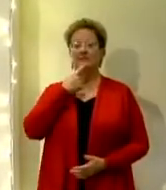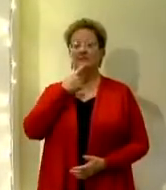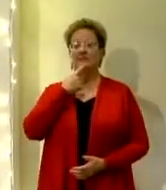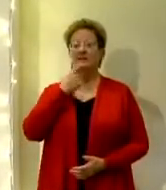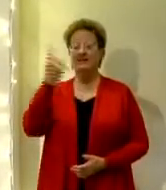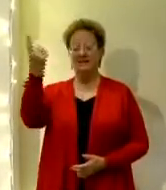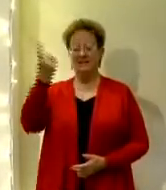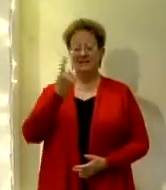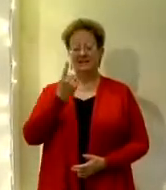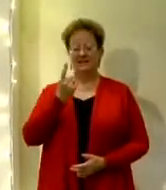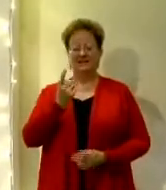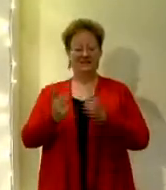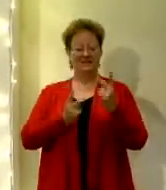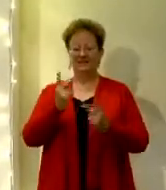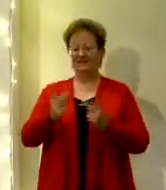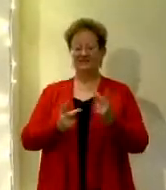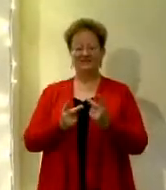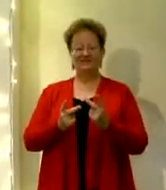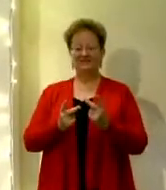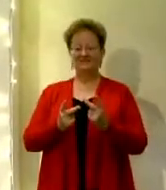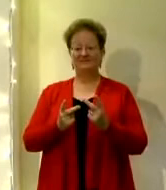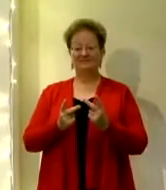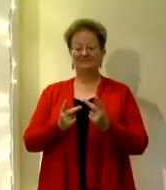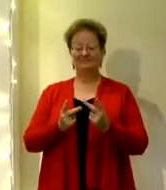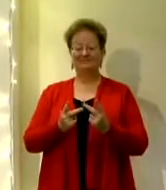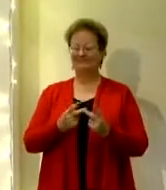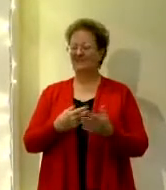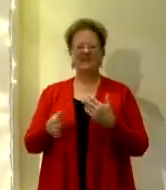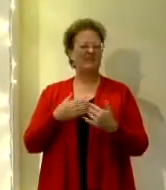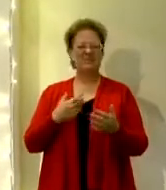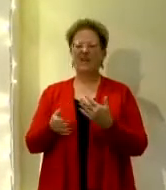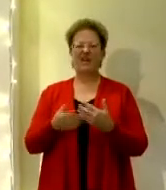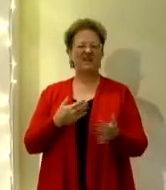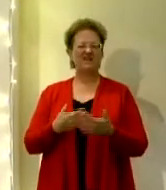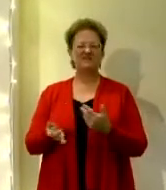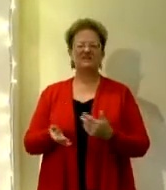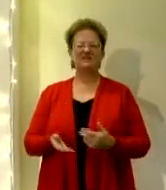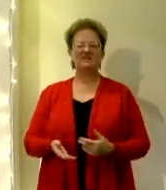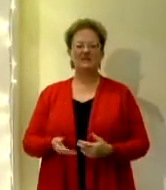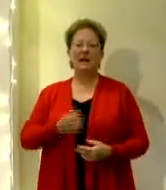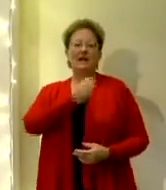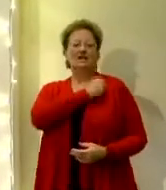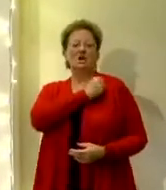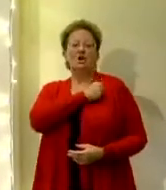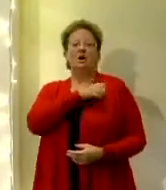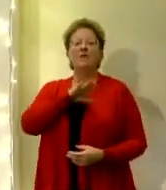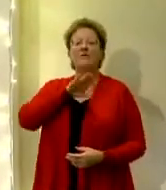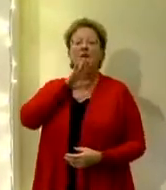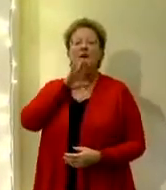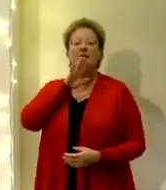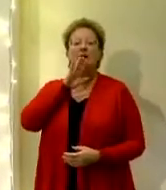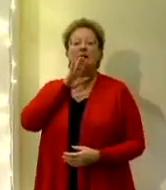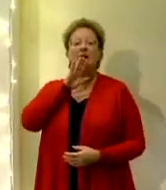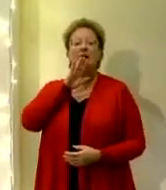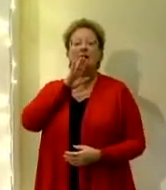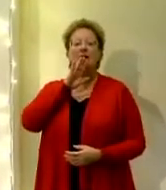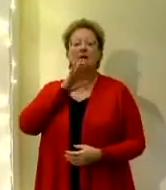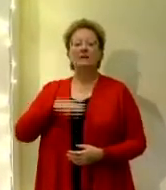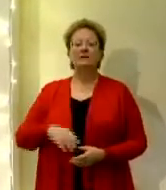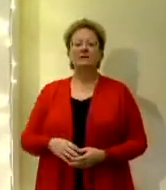her, but it didn't matter." See, Shirley was frustrated because she felt